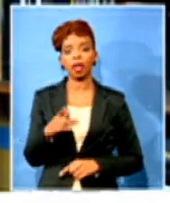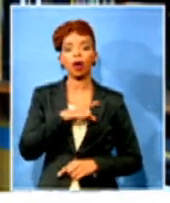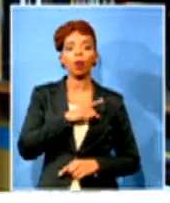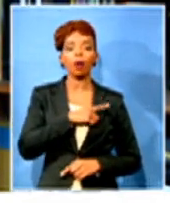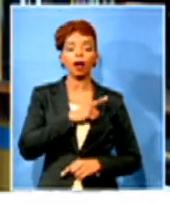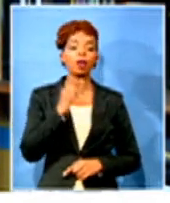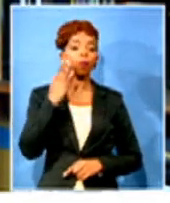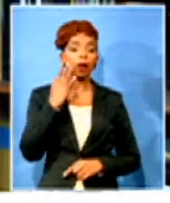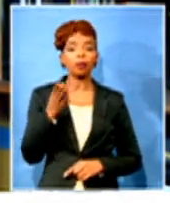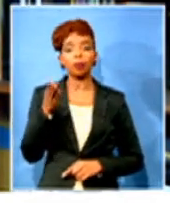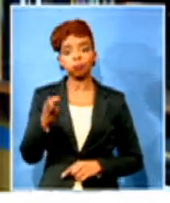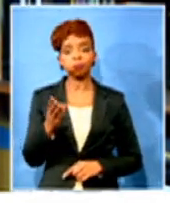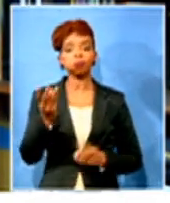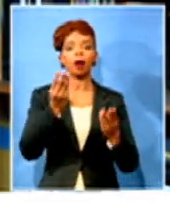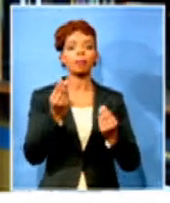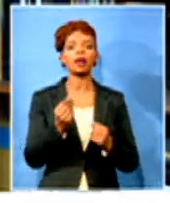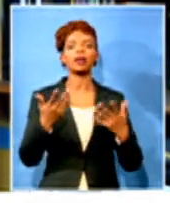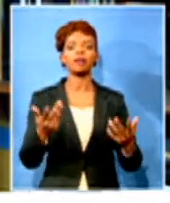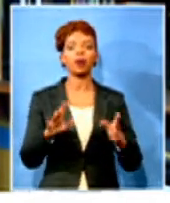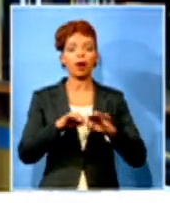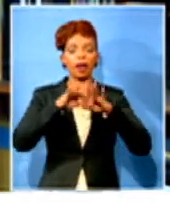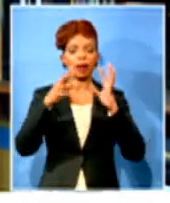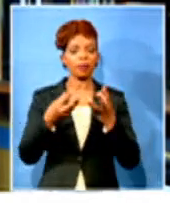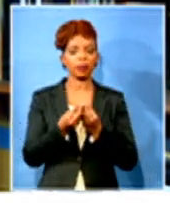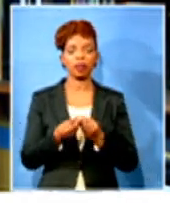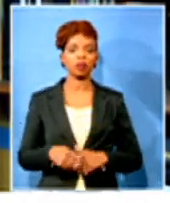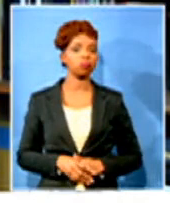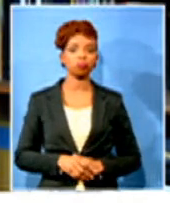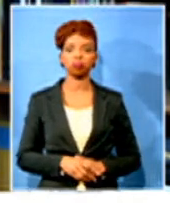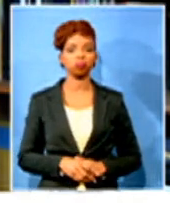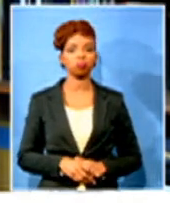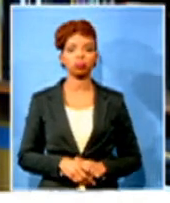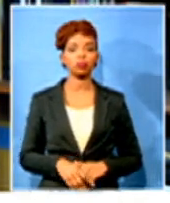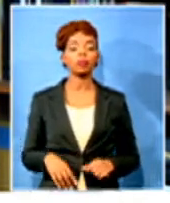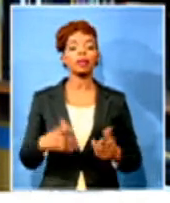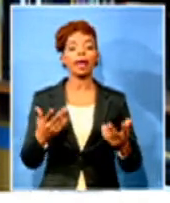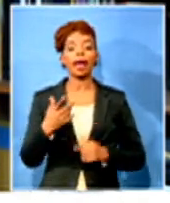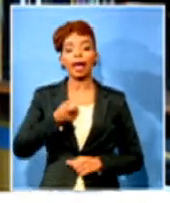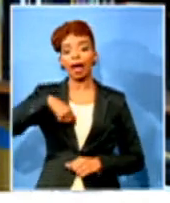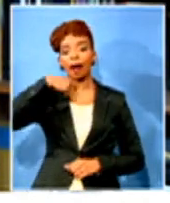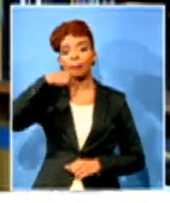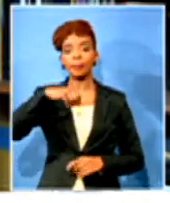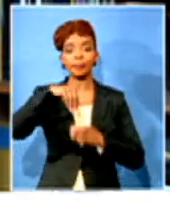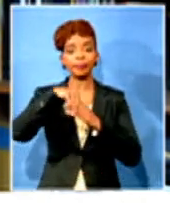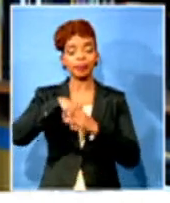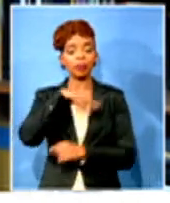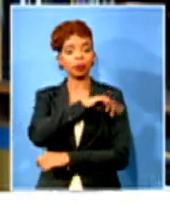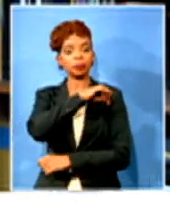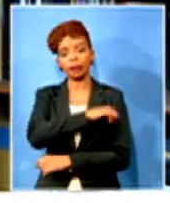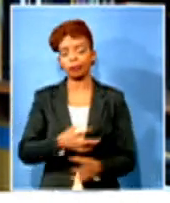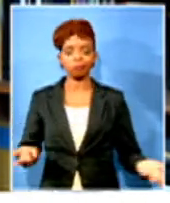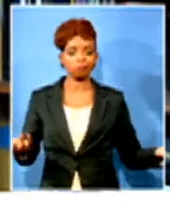anything else but debt and salaries. There will be no medicines in the hospital. There'll be no books at